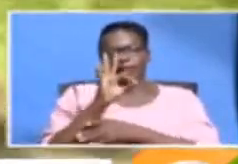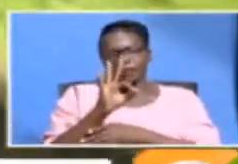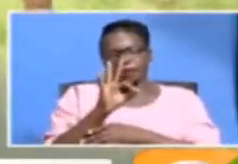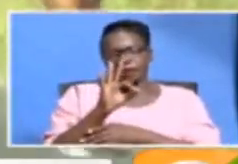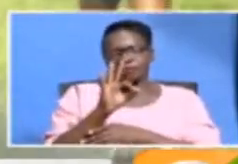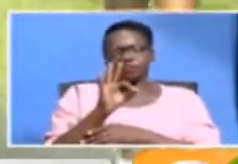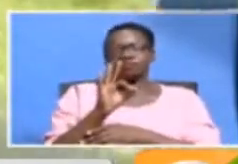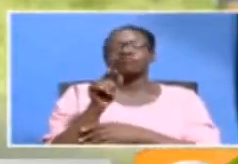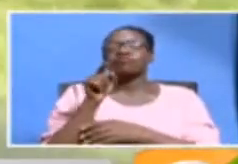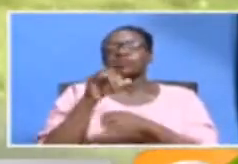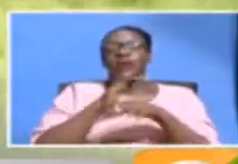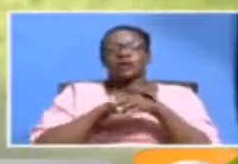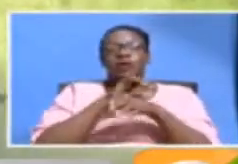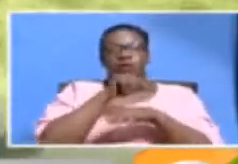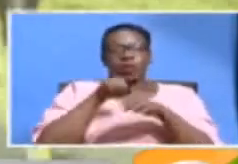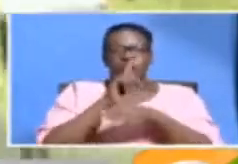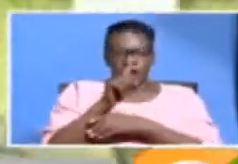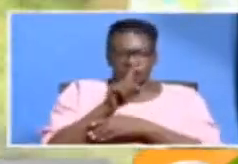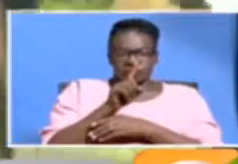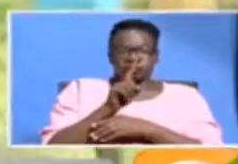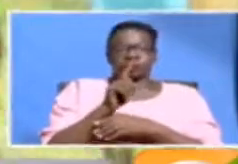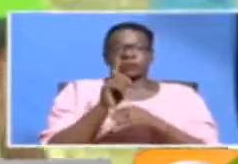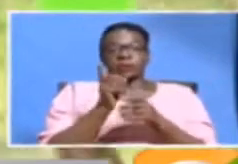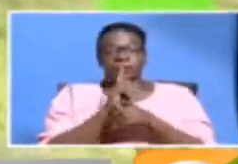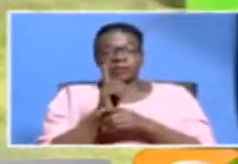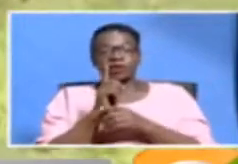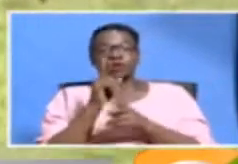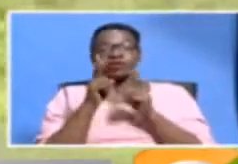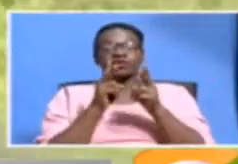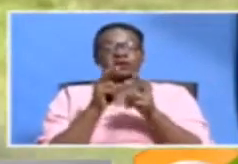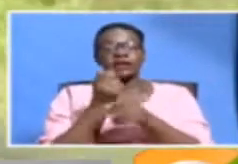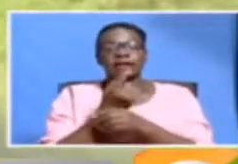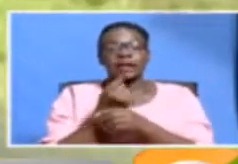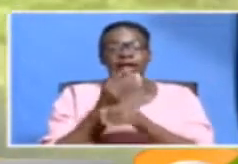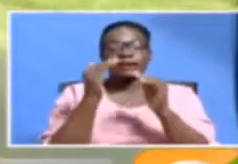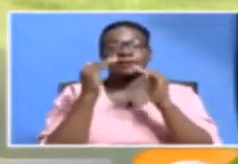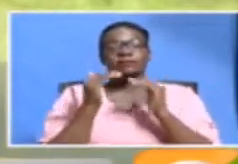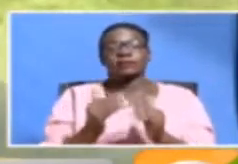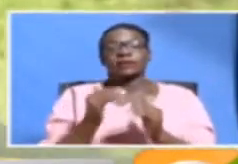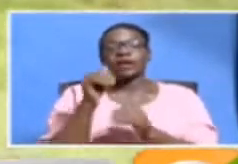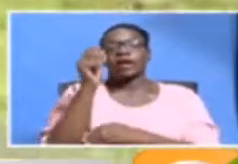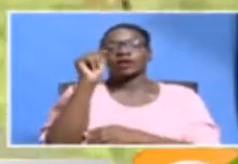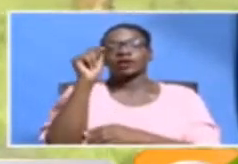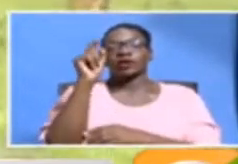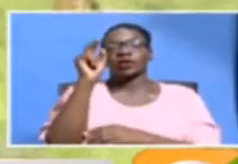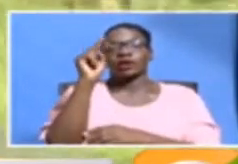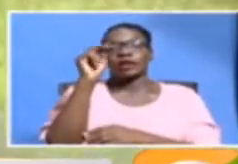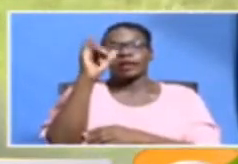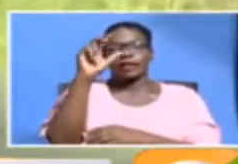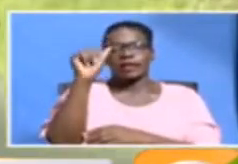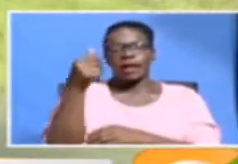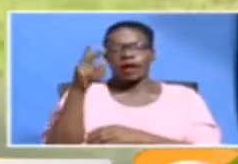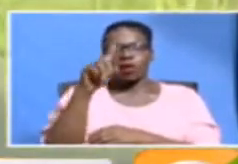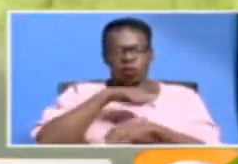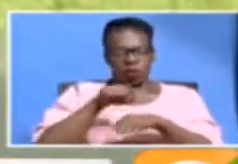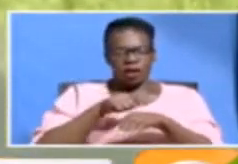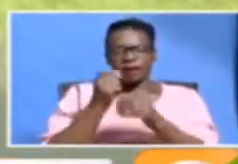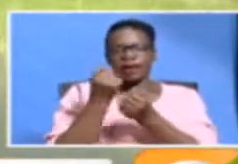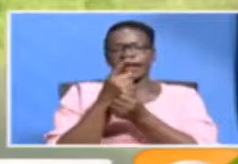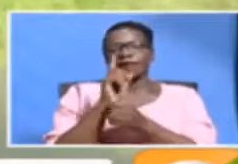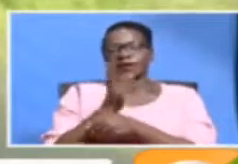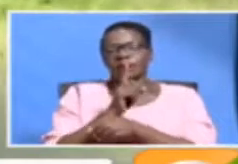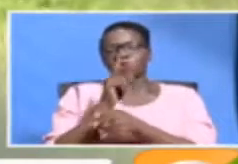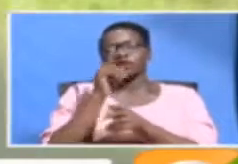1 hour, 11 minutes and 20 seconds ahead of Paris half marathon champion Antonina Kwambai, who ran in a time of 1 hour, 11 minutes